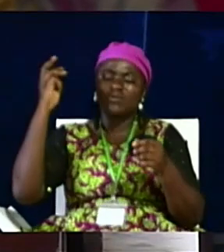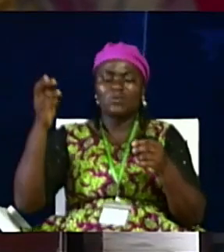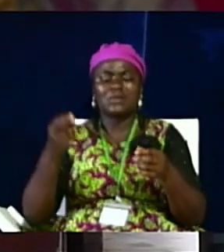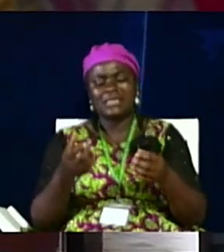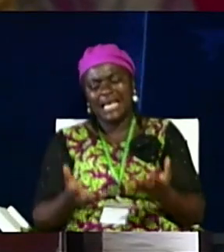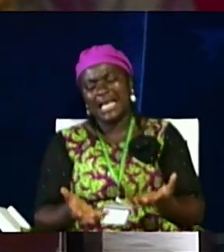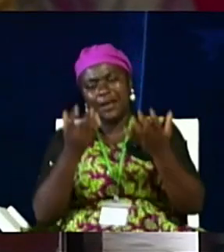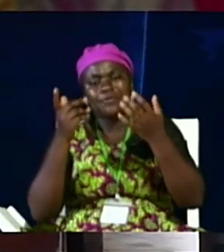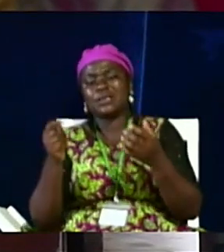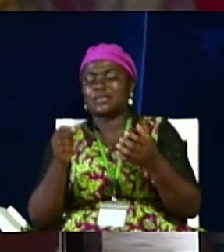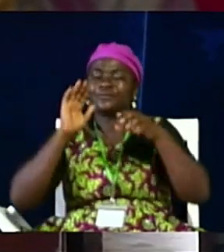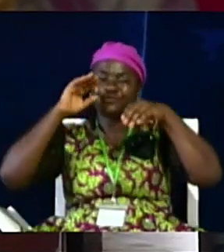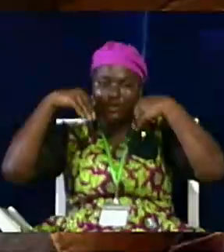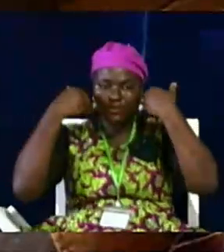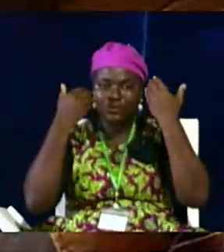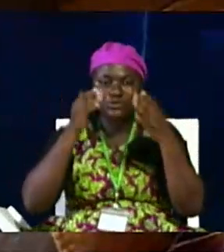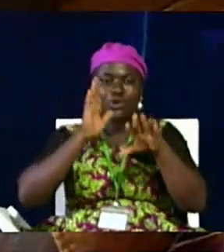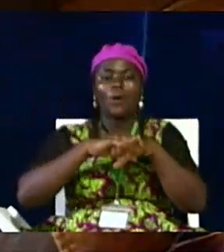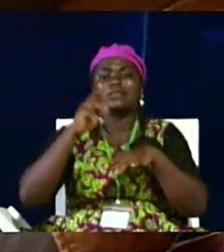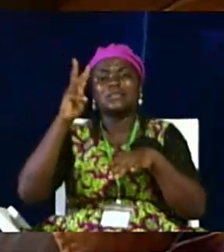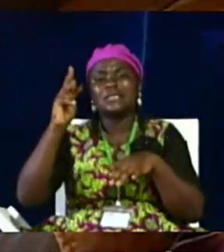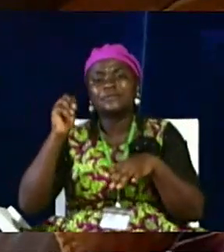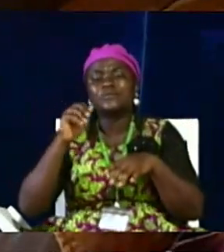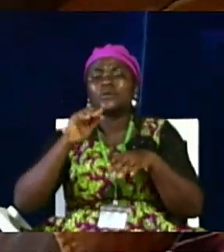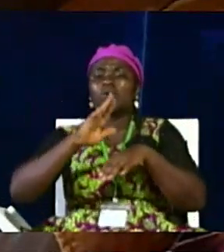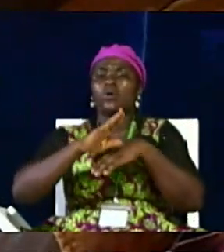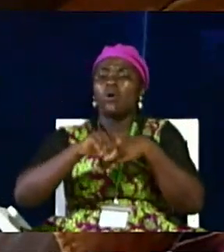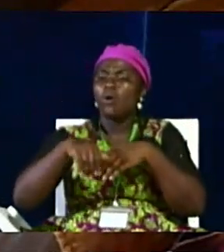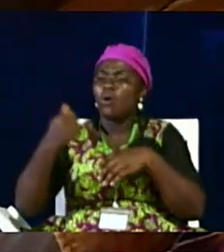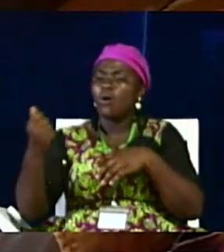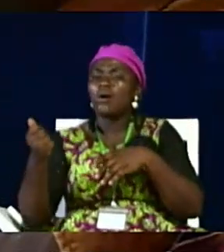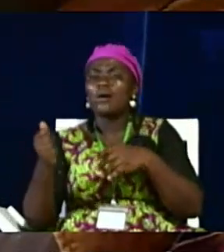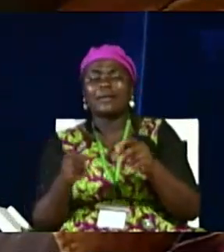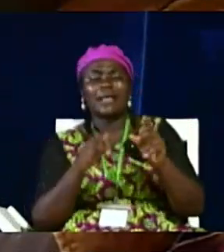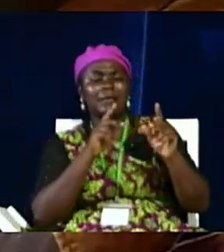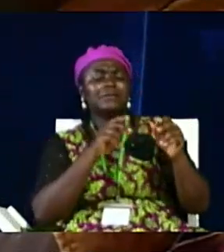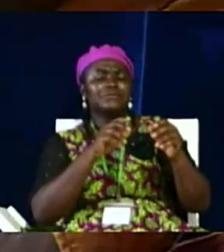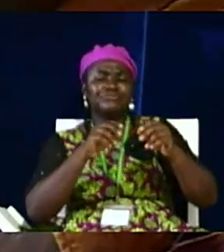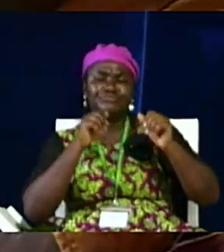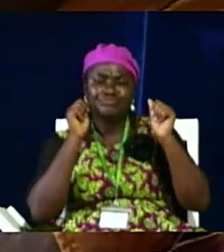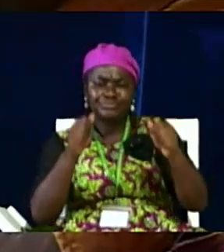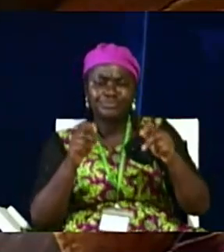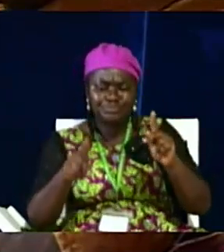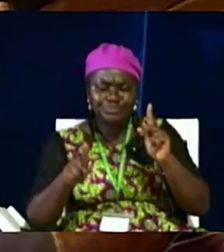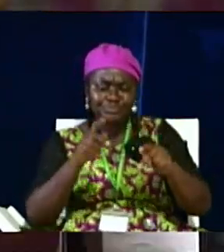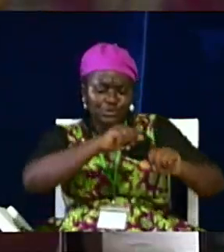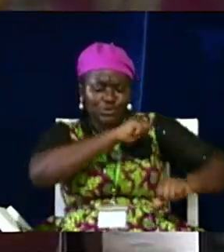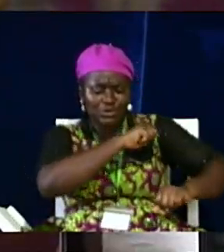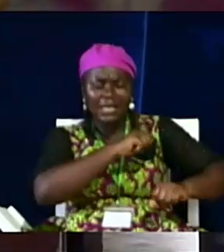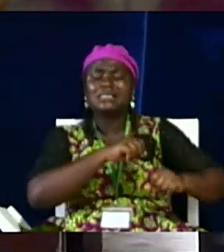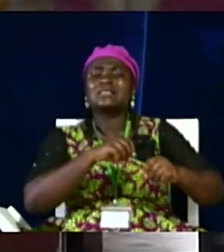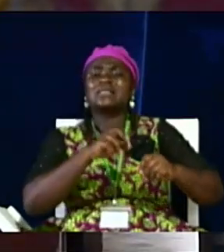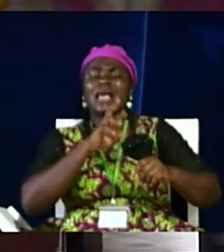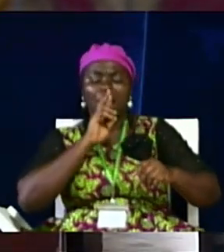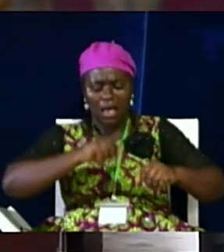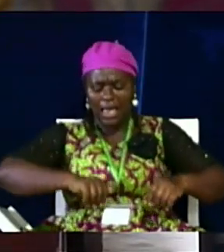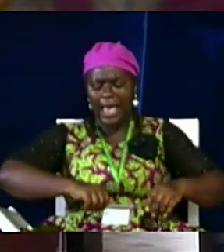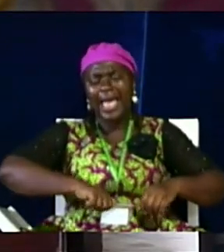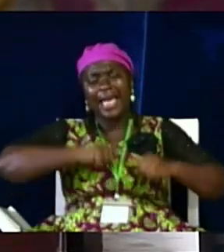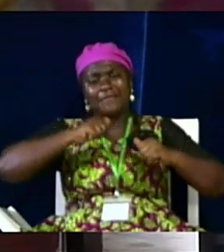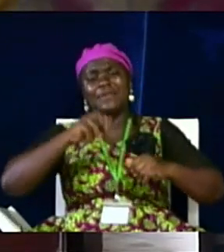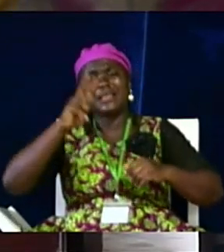upon him. All that generals would not even envy him, because nobody wanted to be like him.